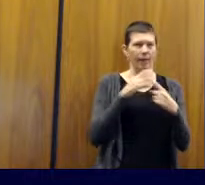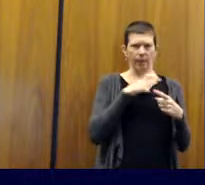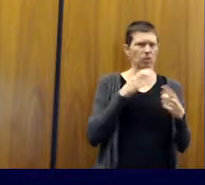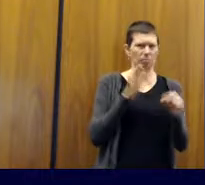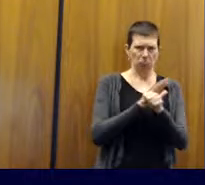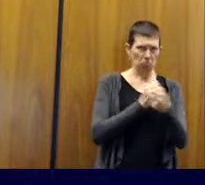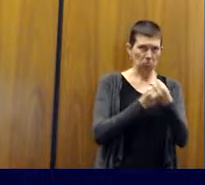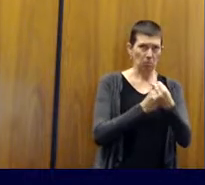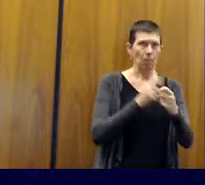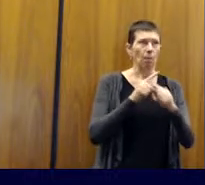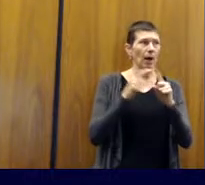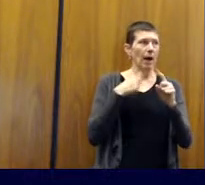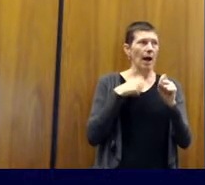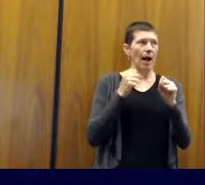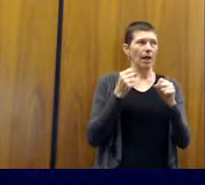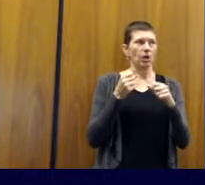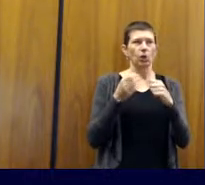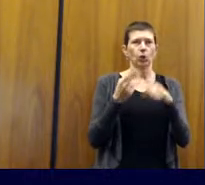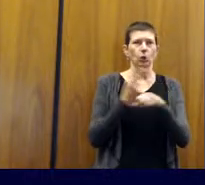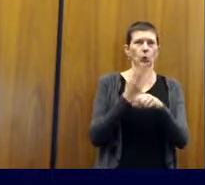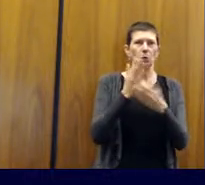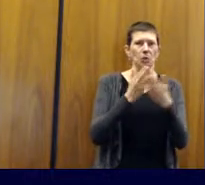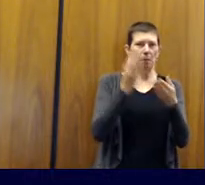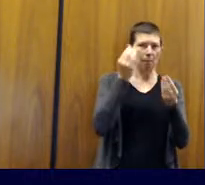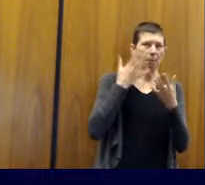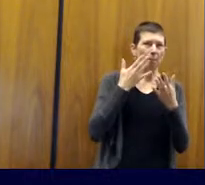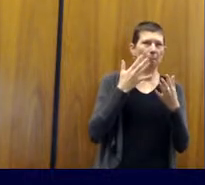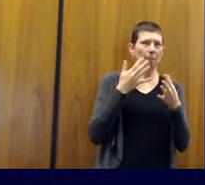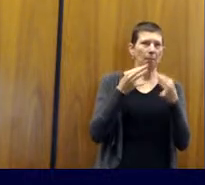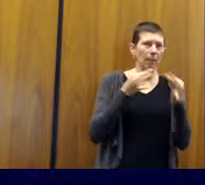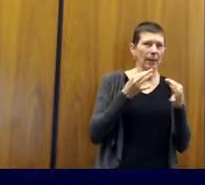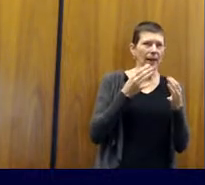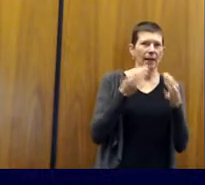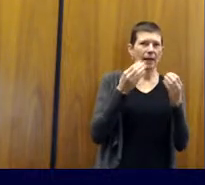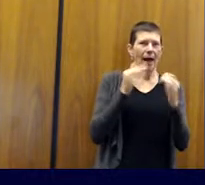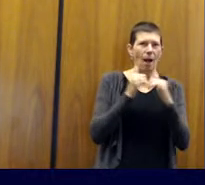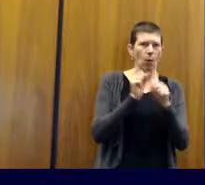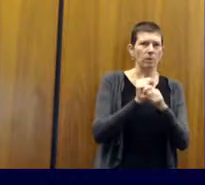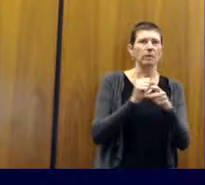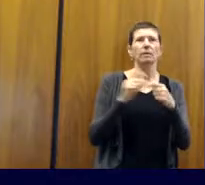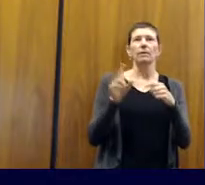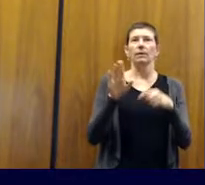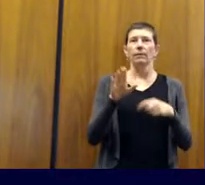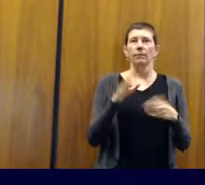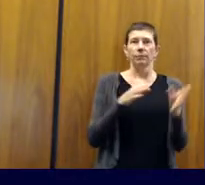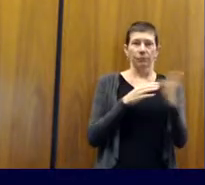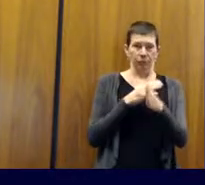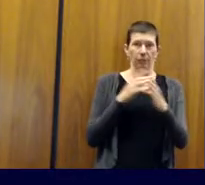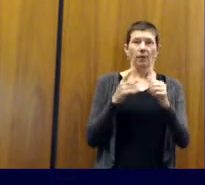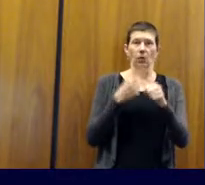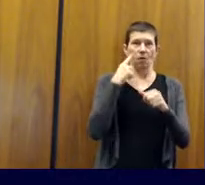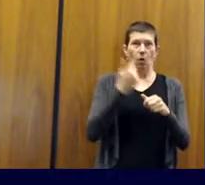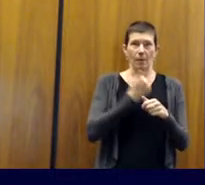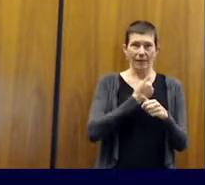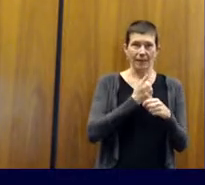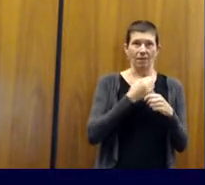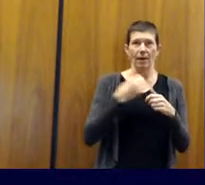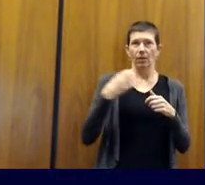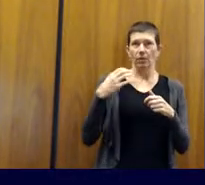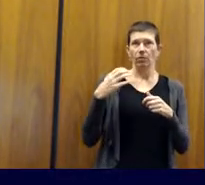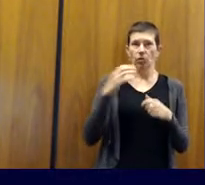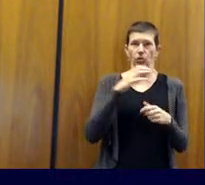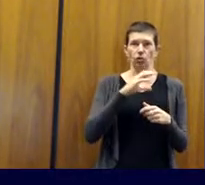but I could use a refresher on exactly how this is going to work, if you would. So first of all, for myself and the sheriff, we